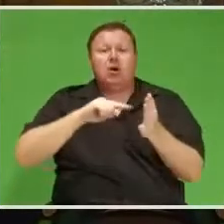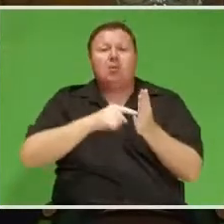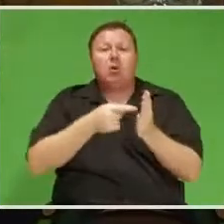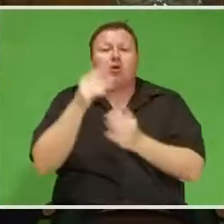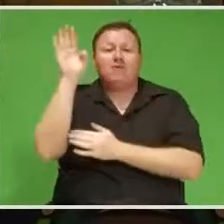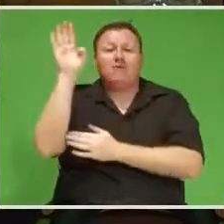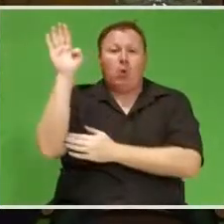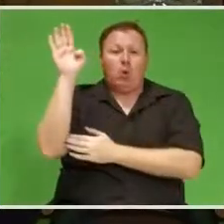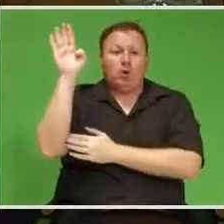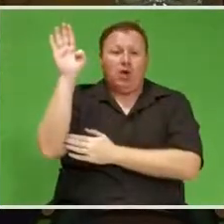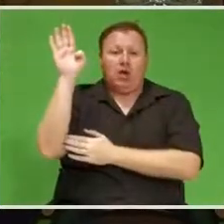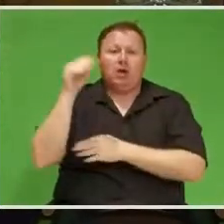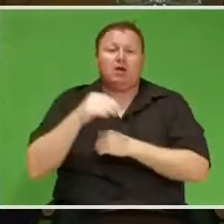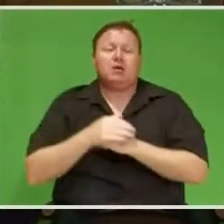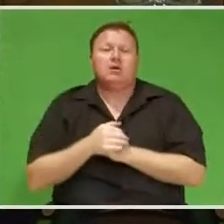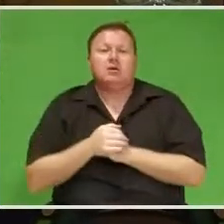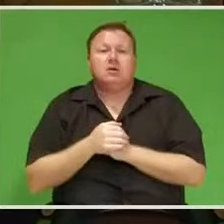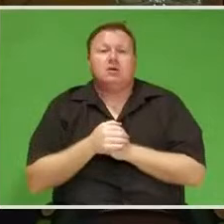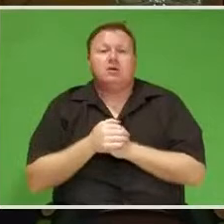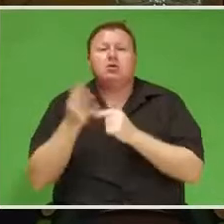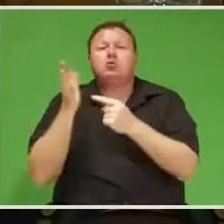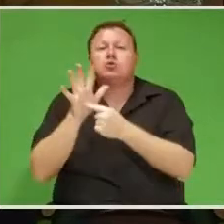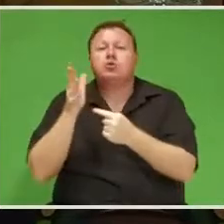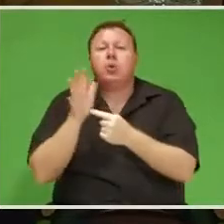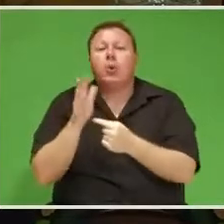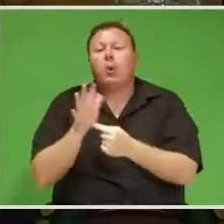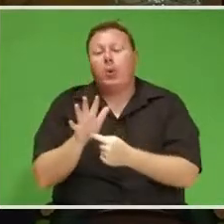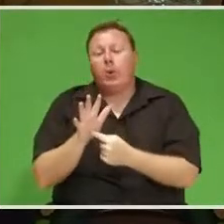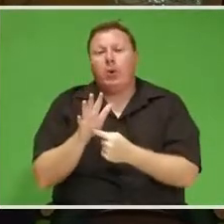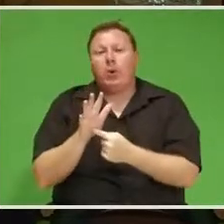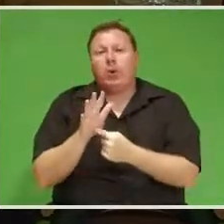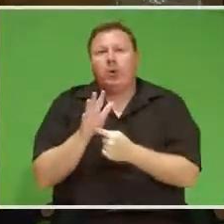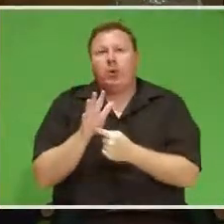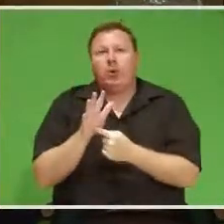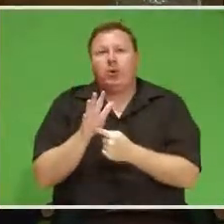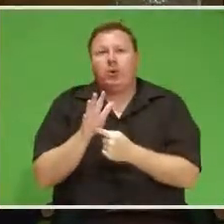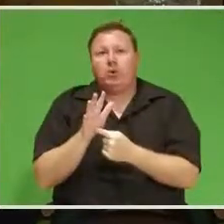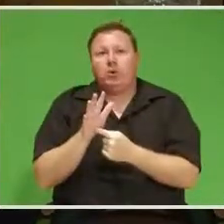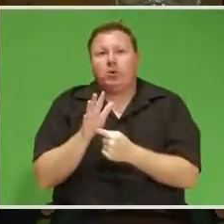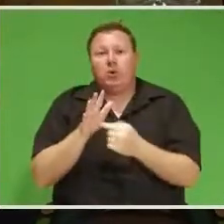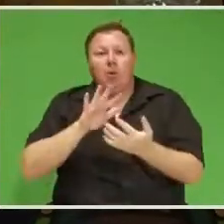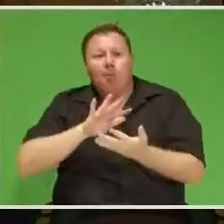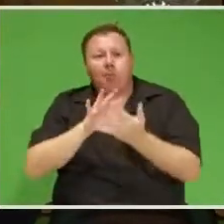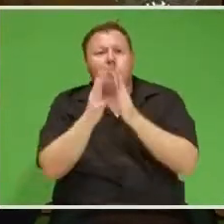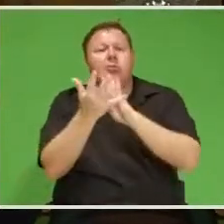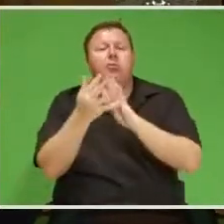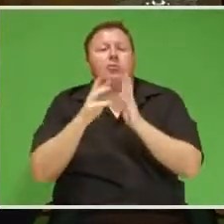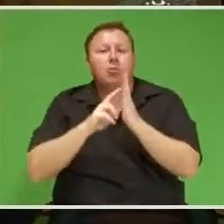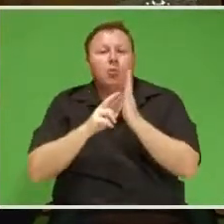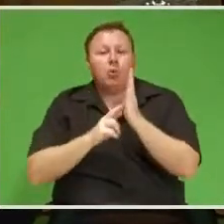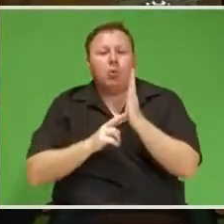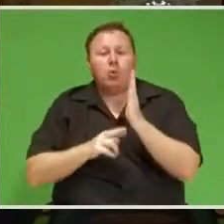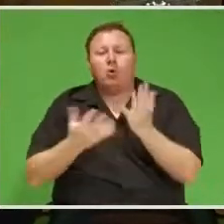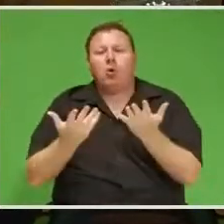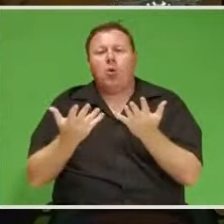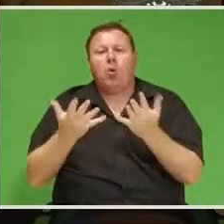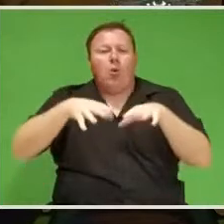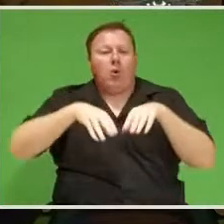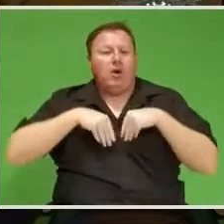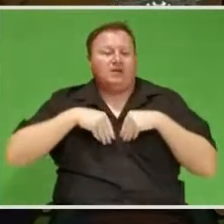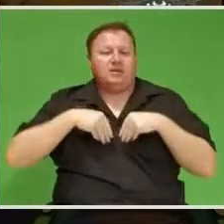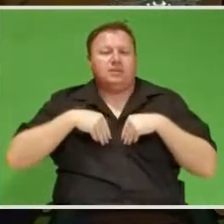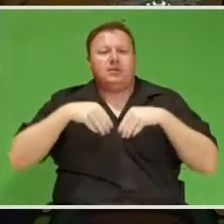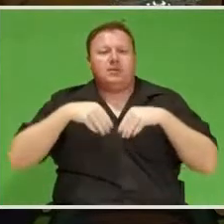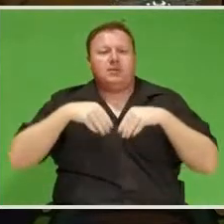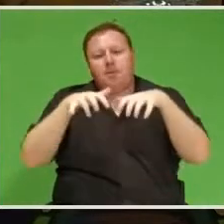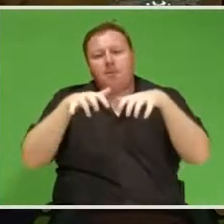calls attention to the transgression of a joint rule or an accepted parliamentary practice